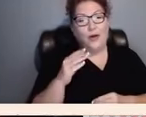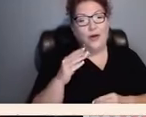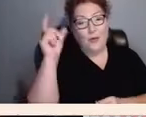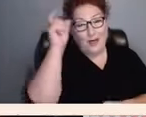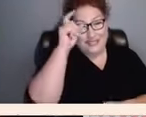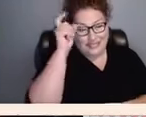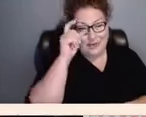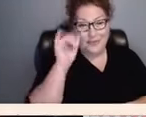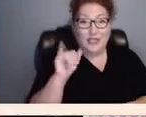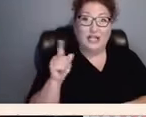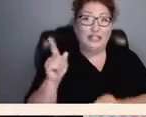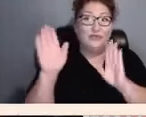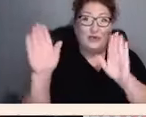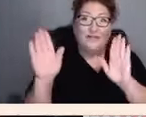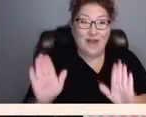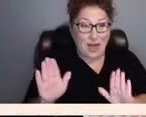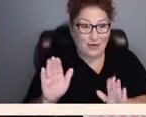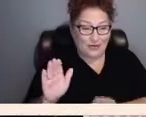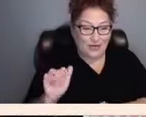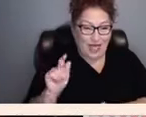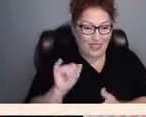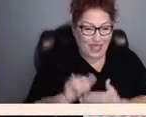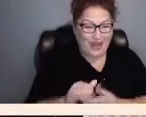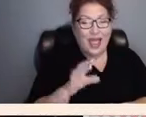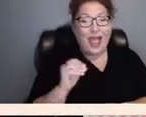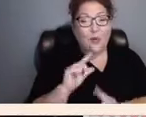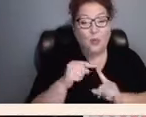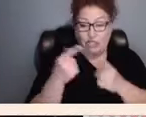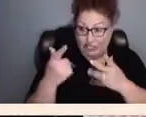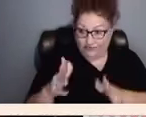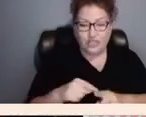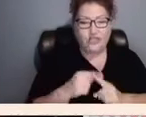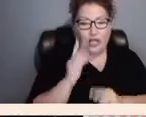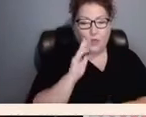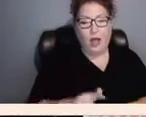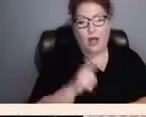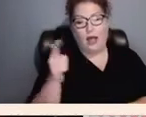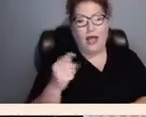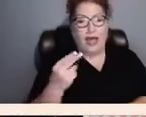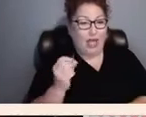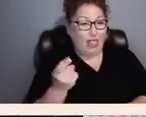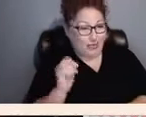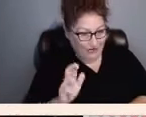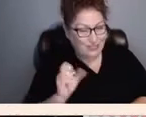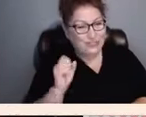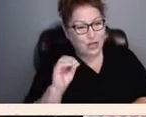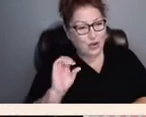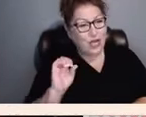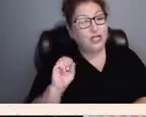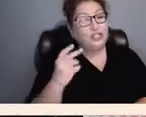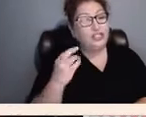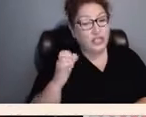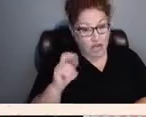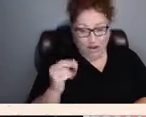phenomenal at. And then when Sharon's finished, she will turn it over to Heather. So Sharon, I will turn it over to you.